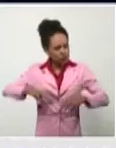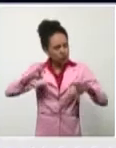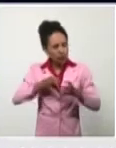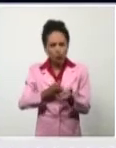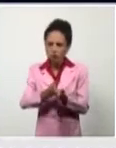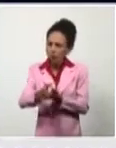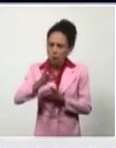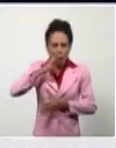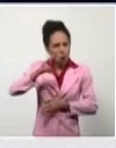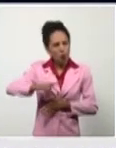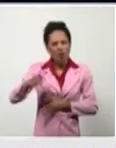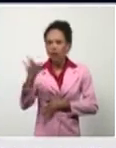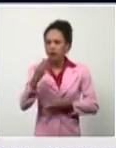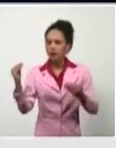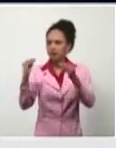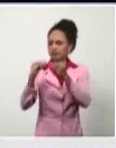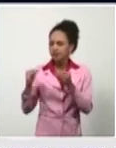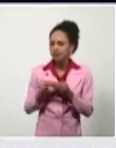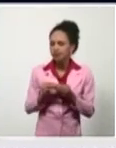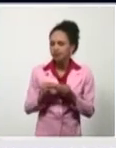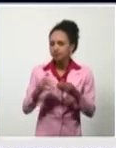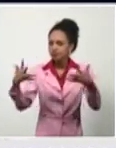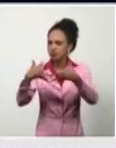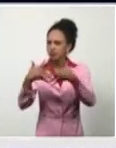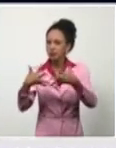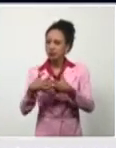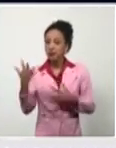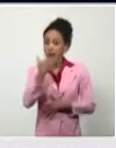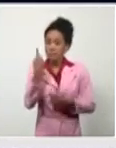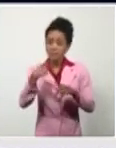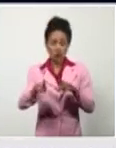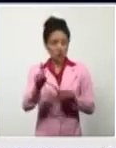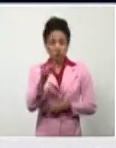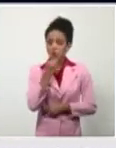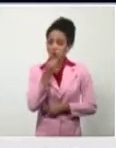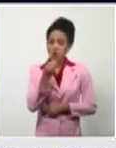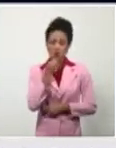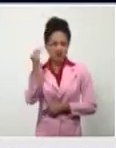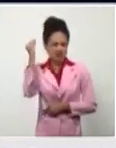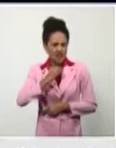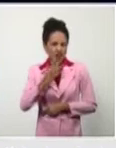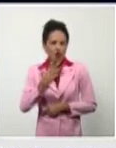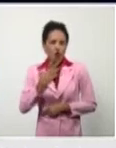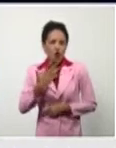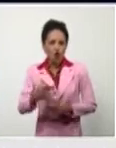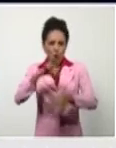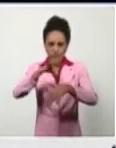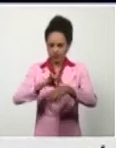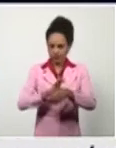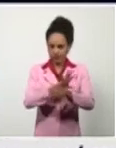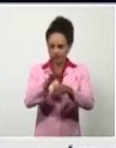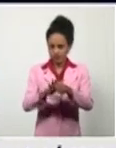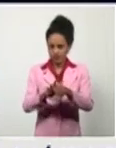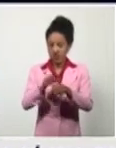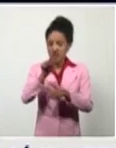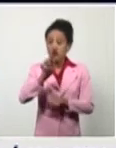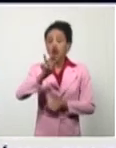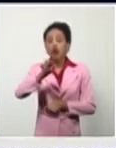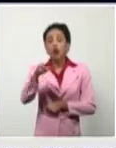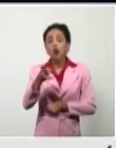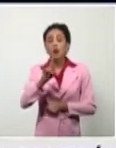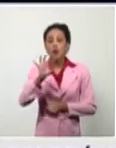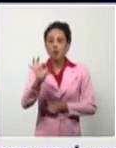that continue to be conducted to identify the contacts that remain, the infection that remains unknown. This amounts